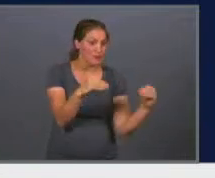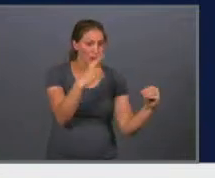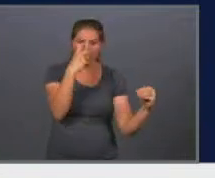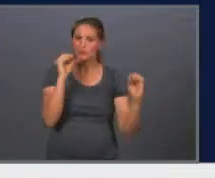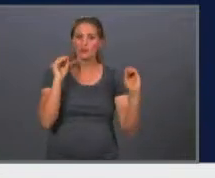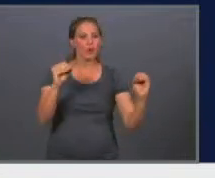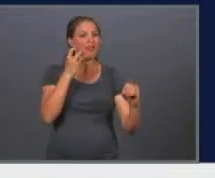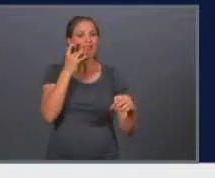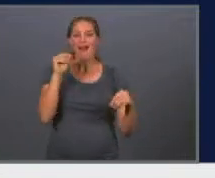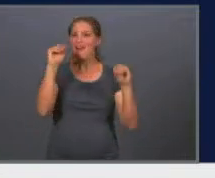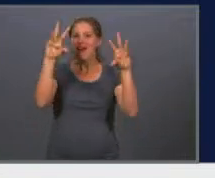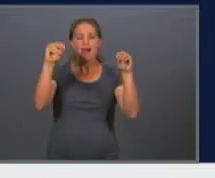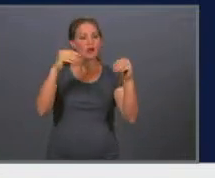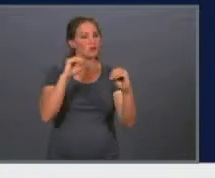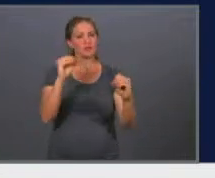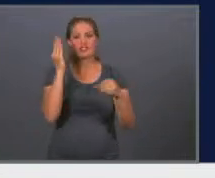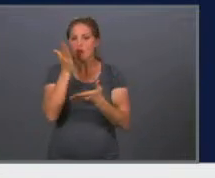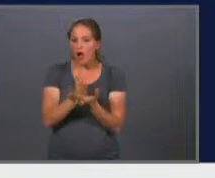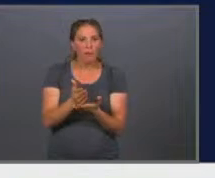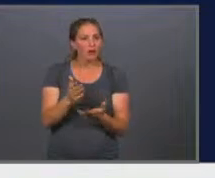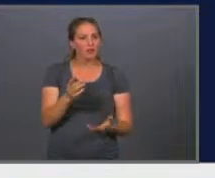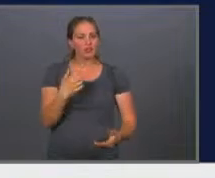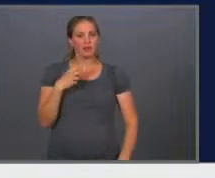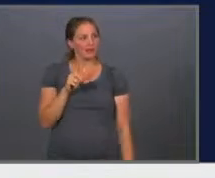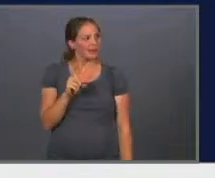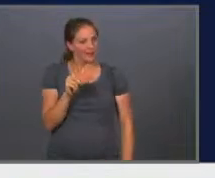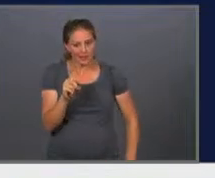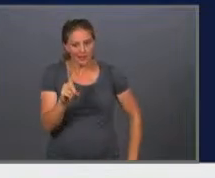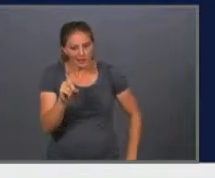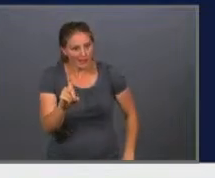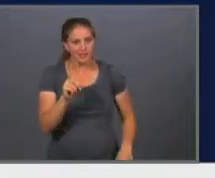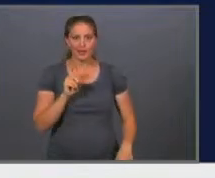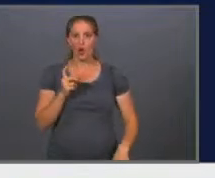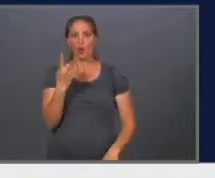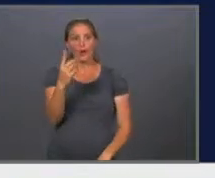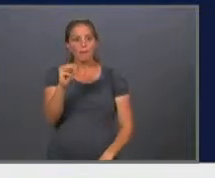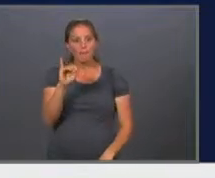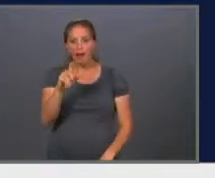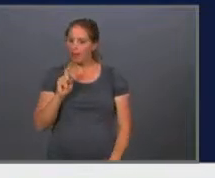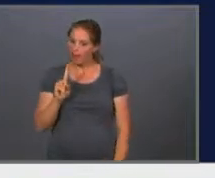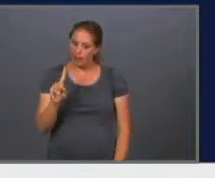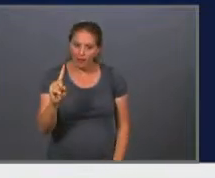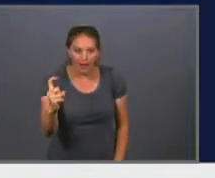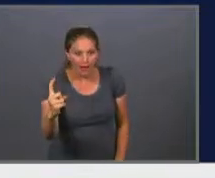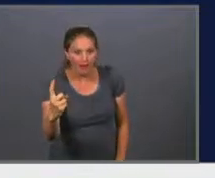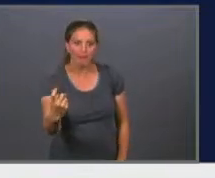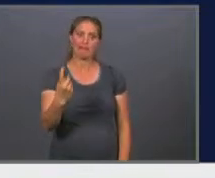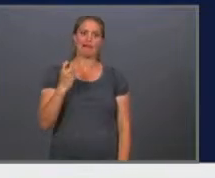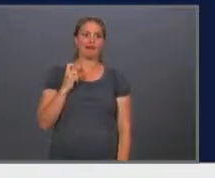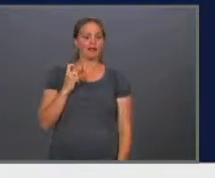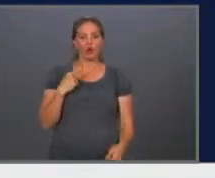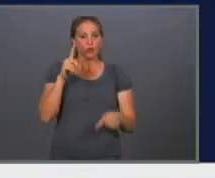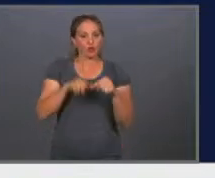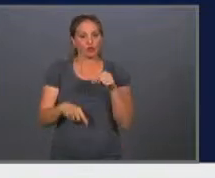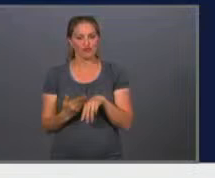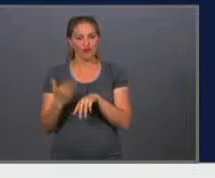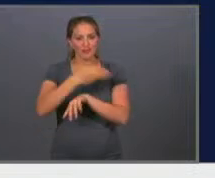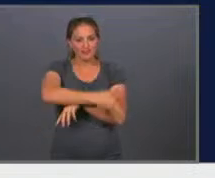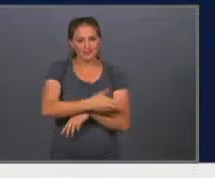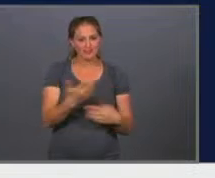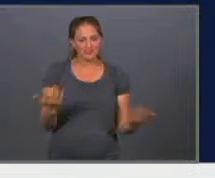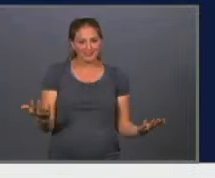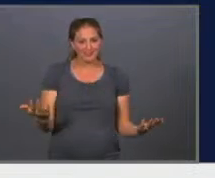lights and you could walk for a mile or so each way. And then also, when I was